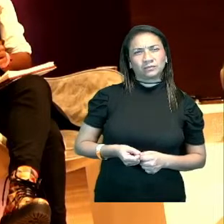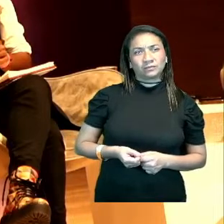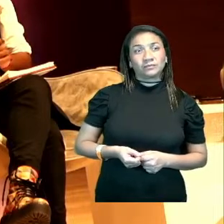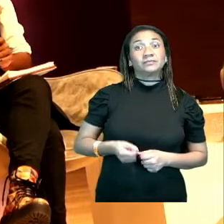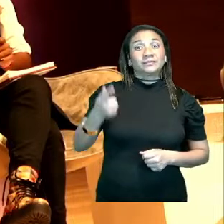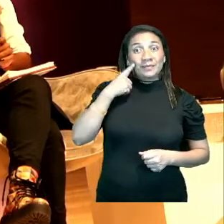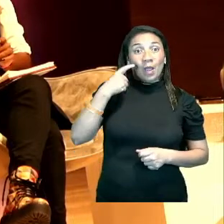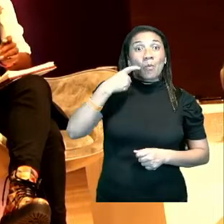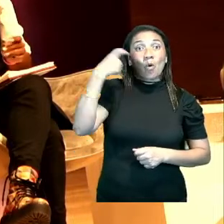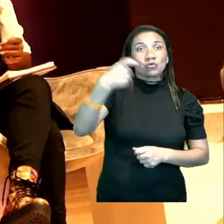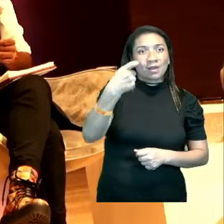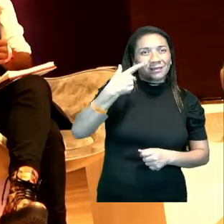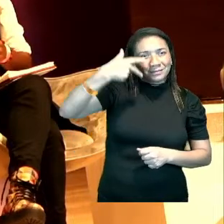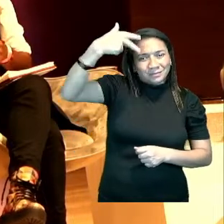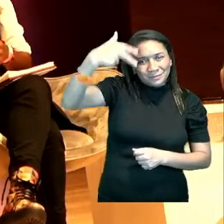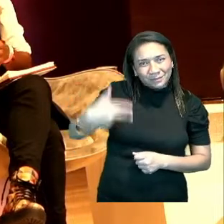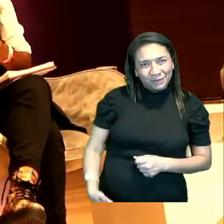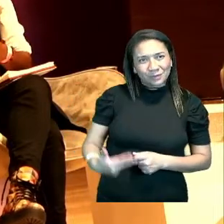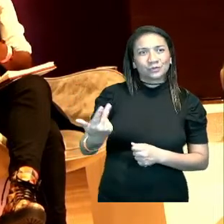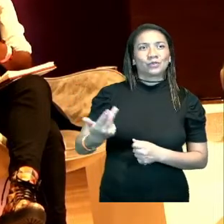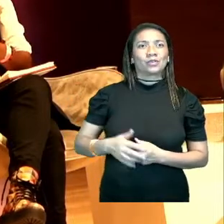see themselves reflected on what I'm doing.